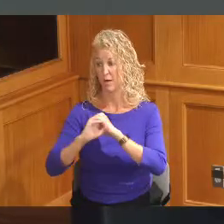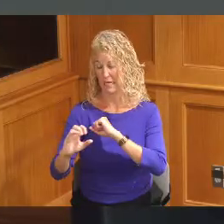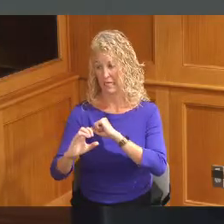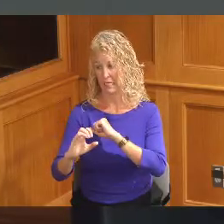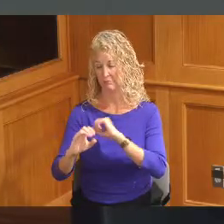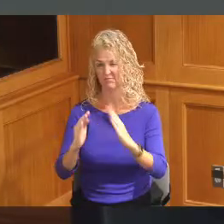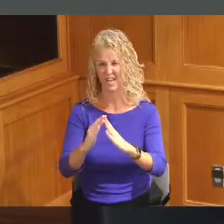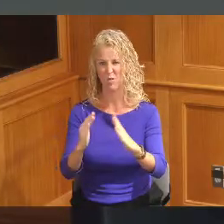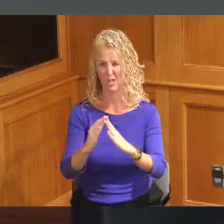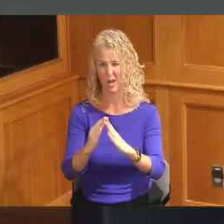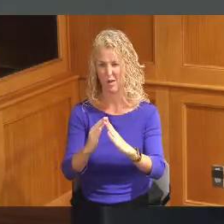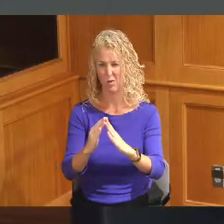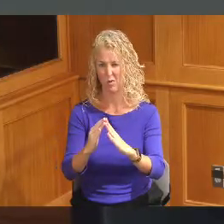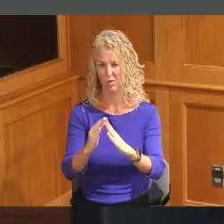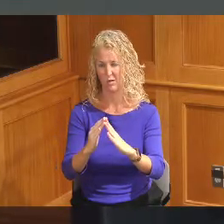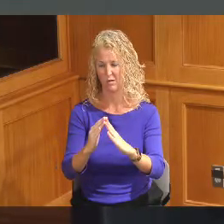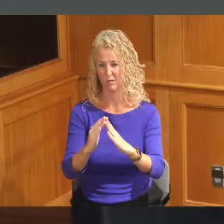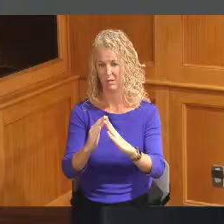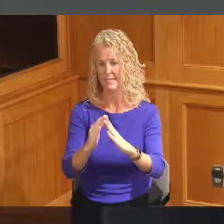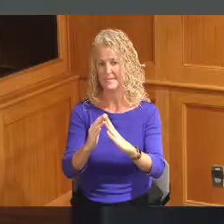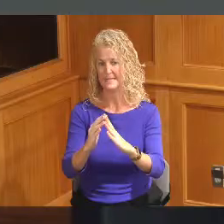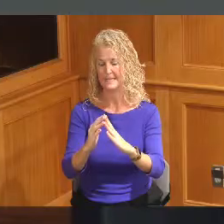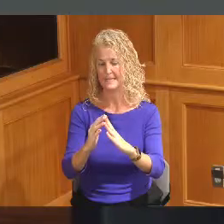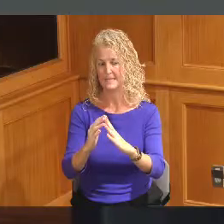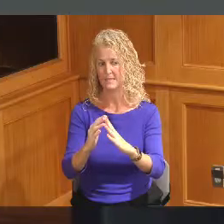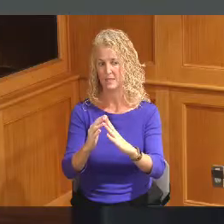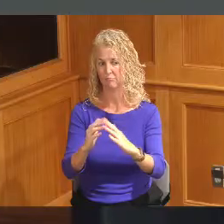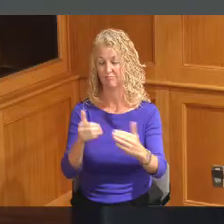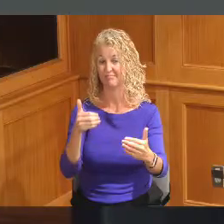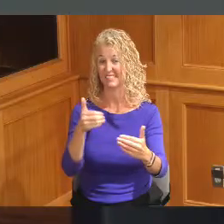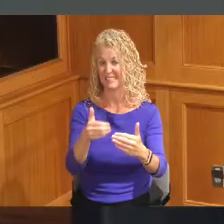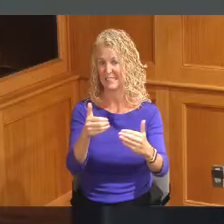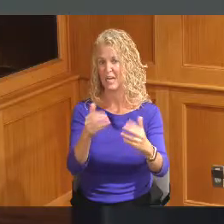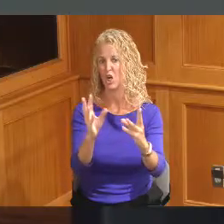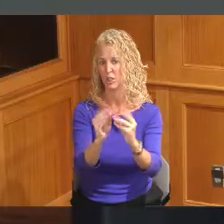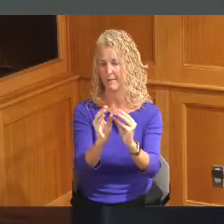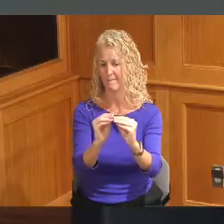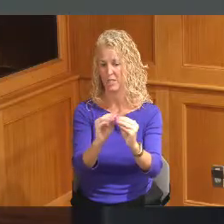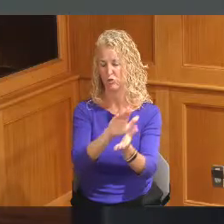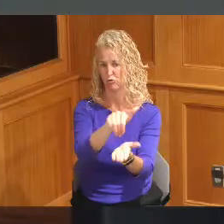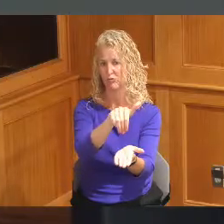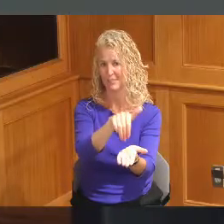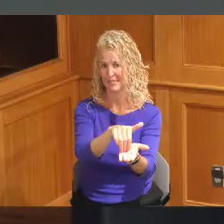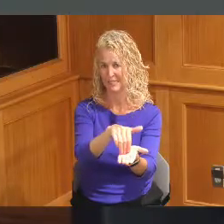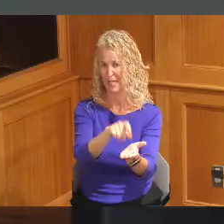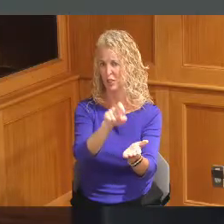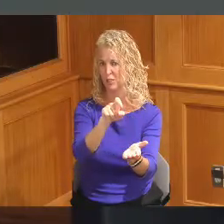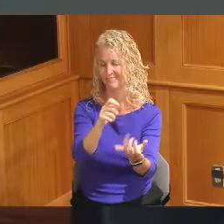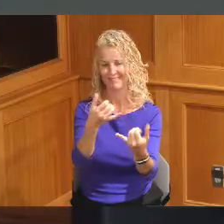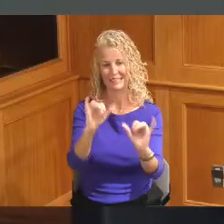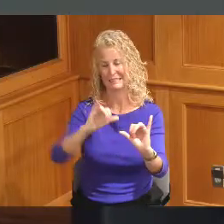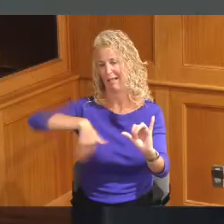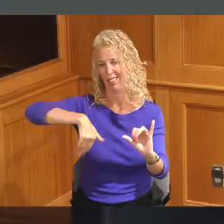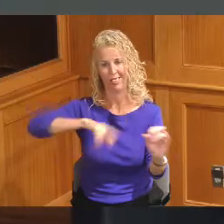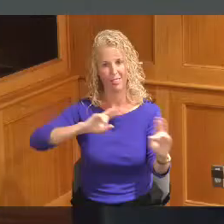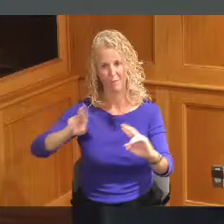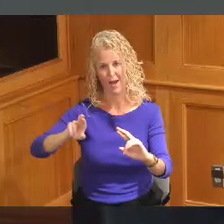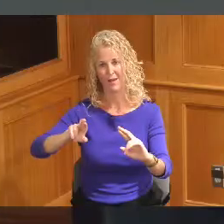in downtown over the time by which the convention center is still not up and